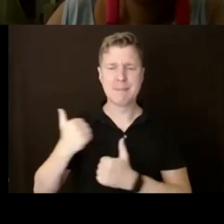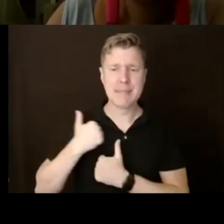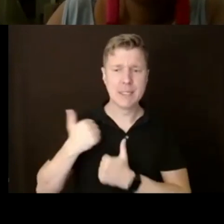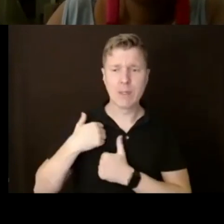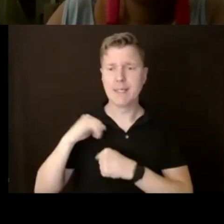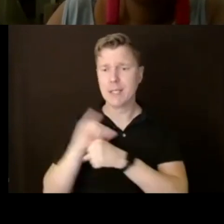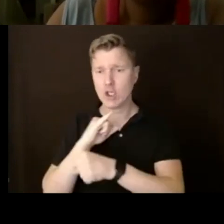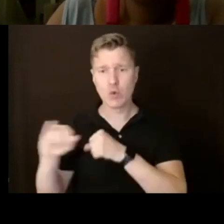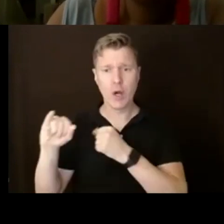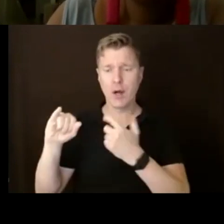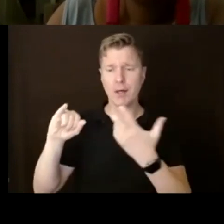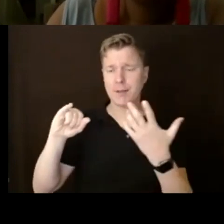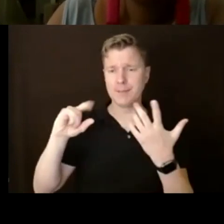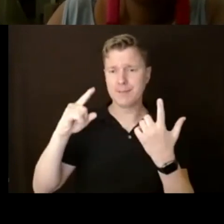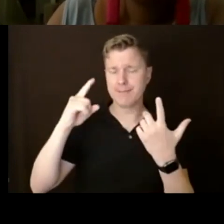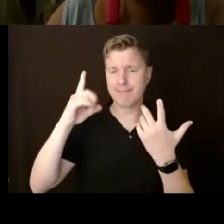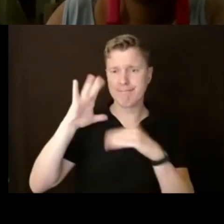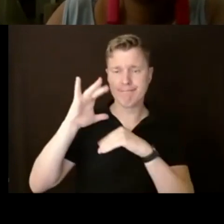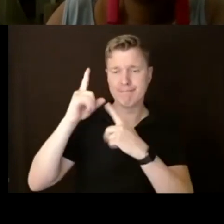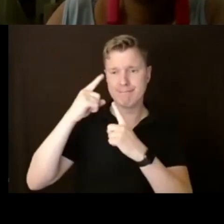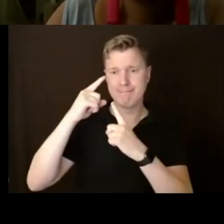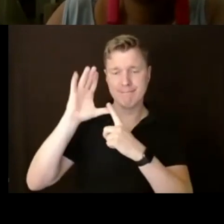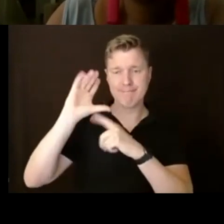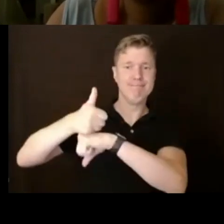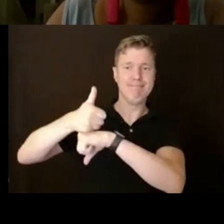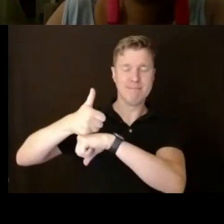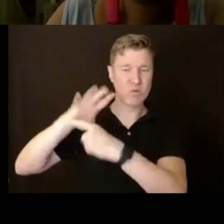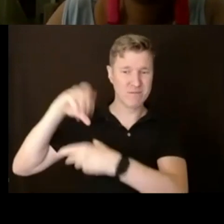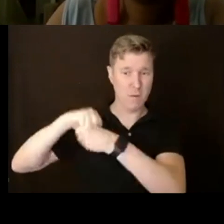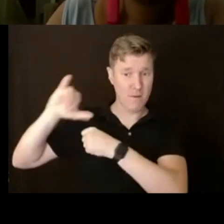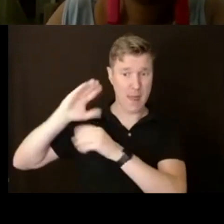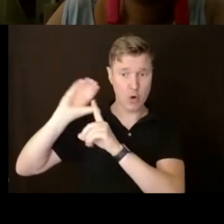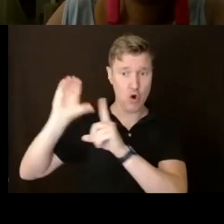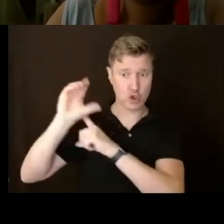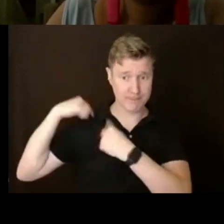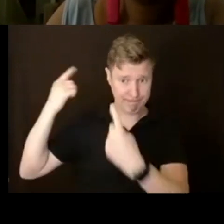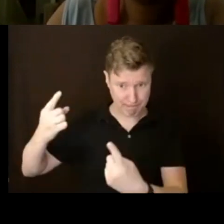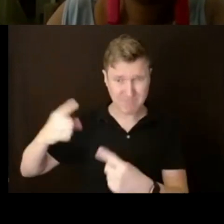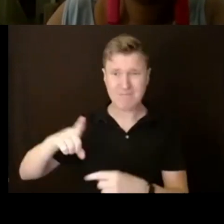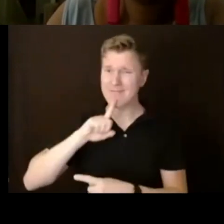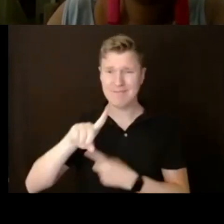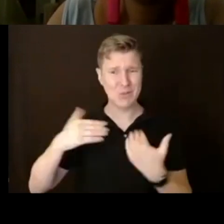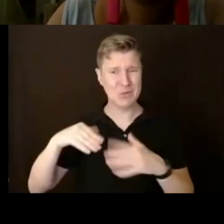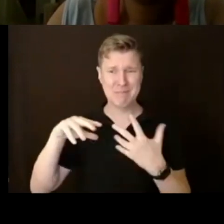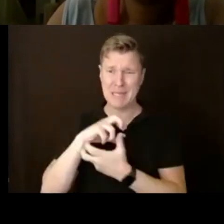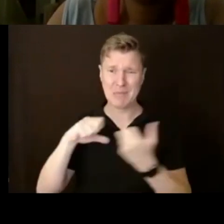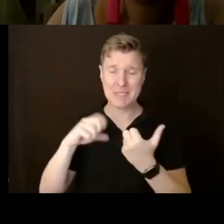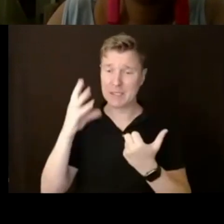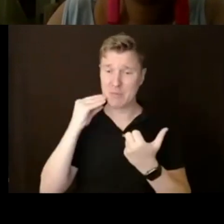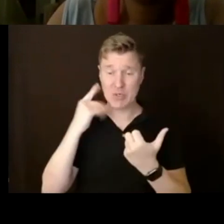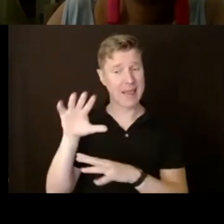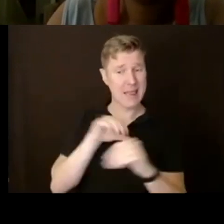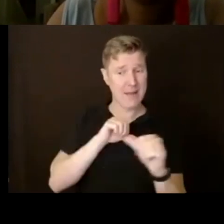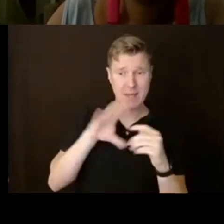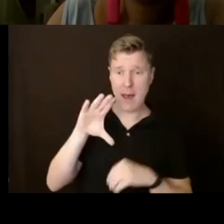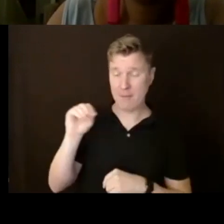500. And so it was like part of the culture, but it was a really like pretty damaging experience. And I ultimately left the company, and I